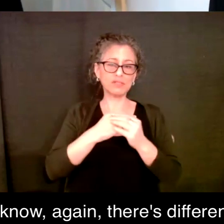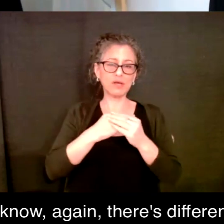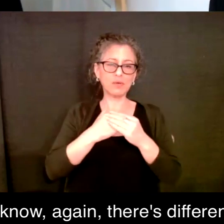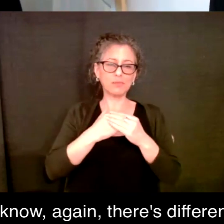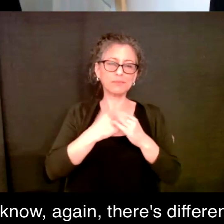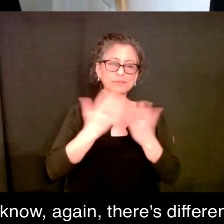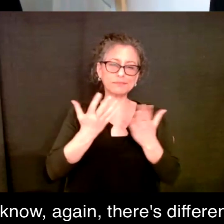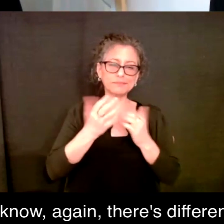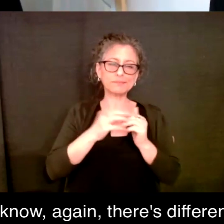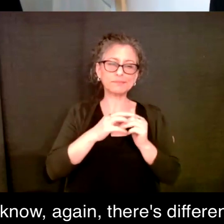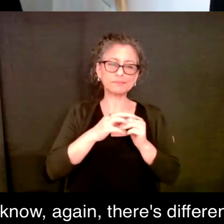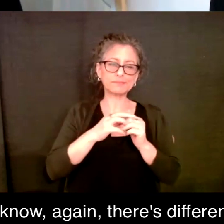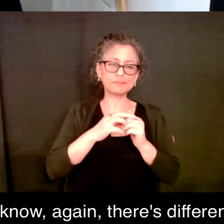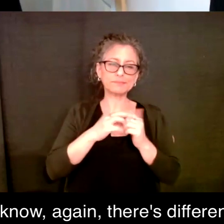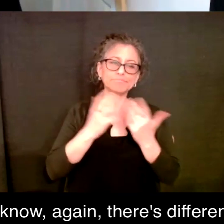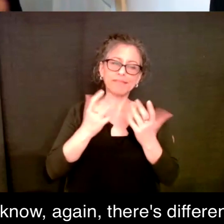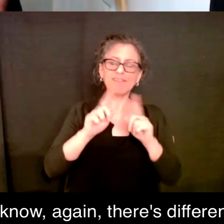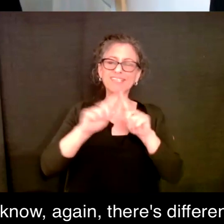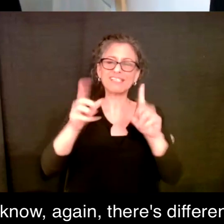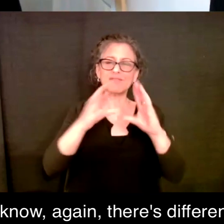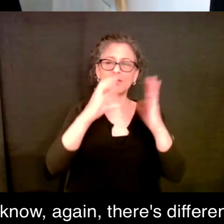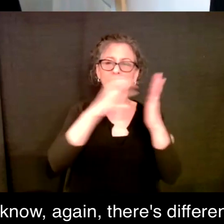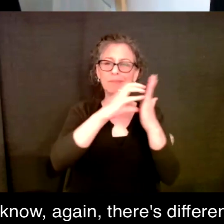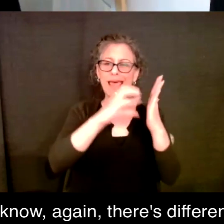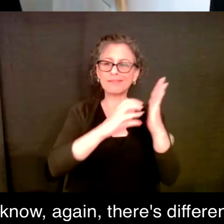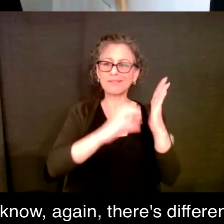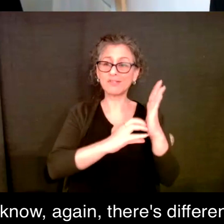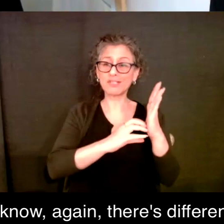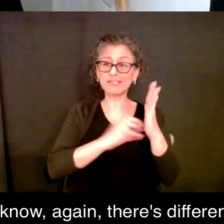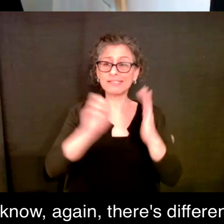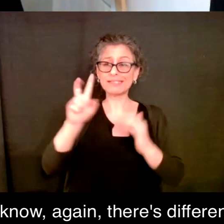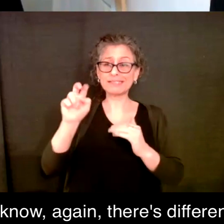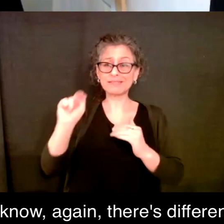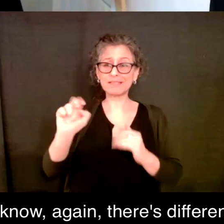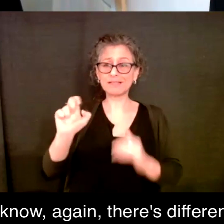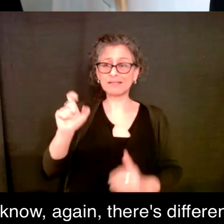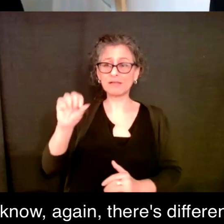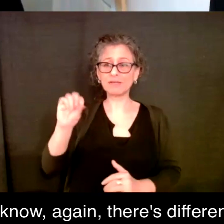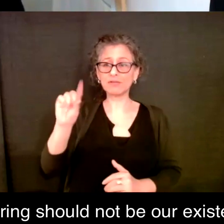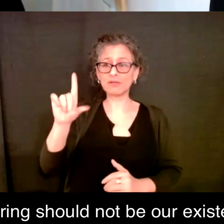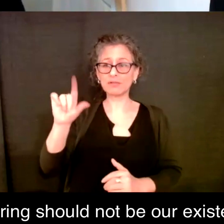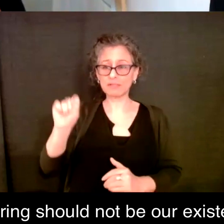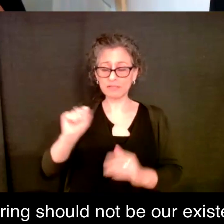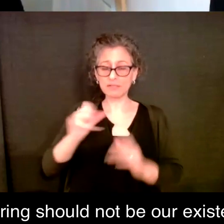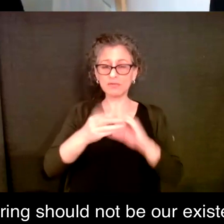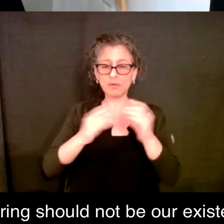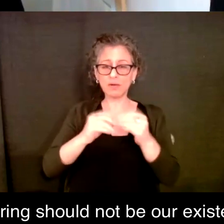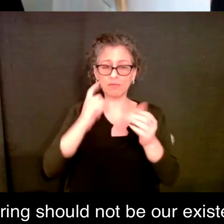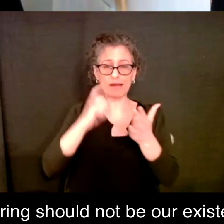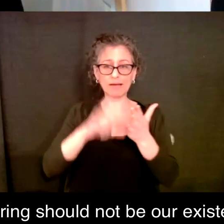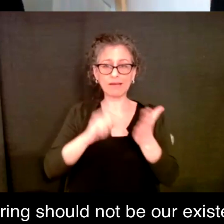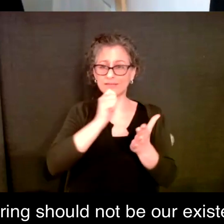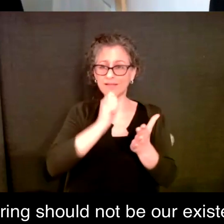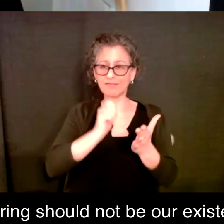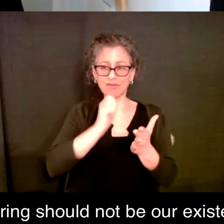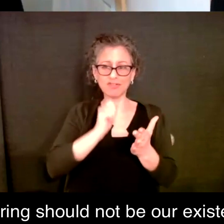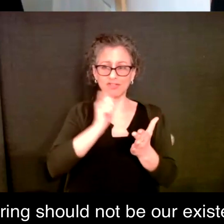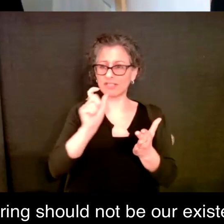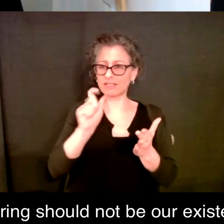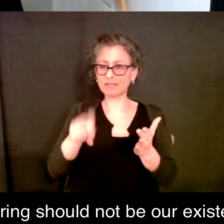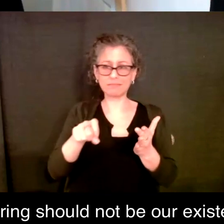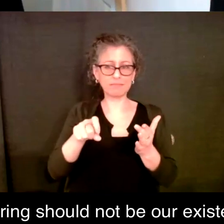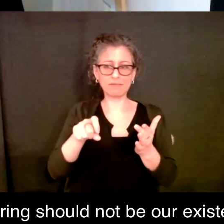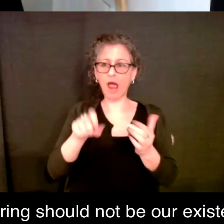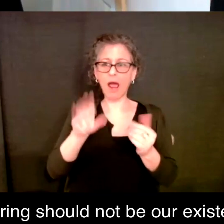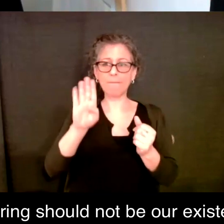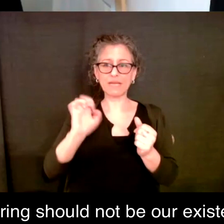again, there's different passages, even in the Exodus story, of recognizing that suffering should not be our existence,